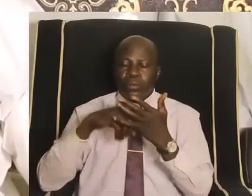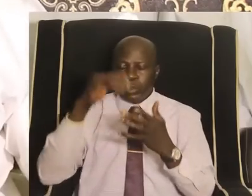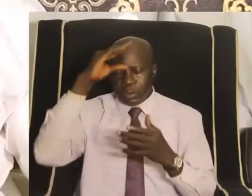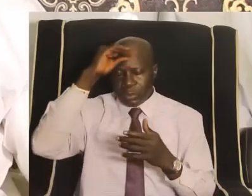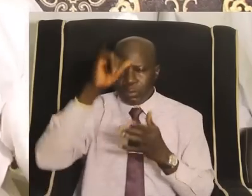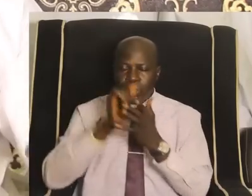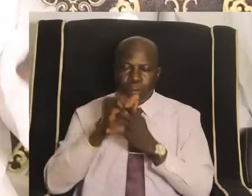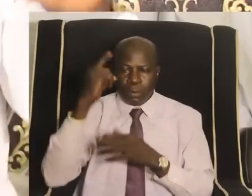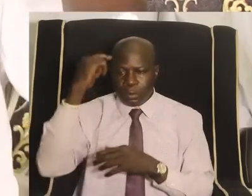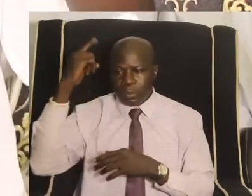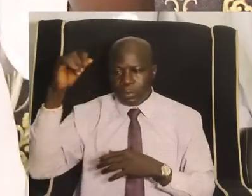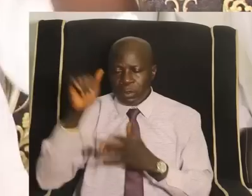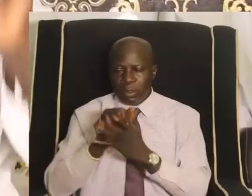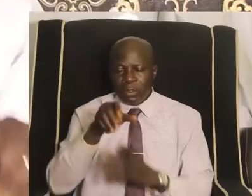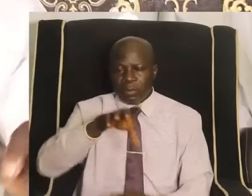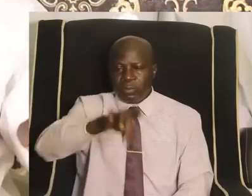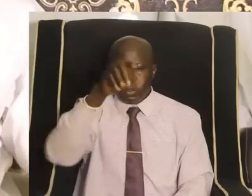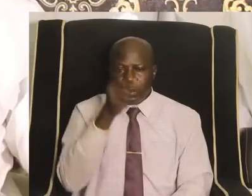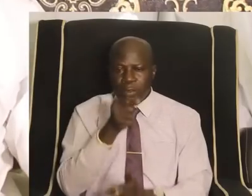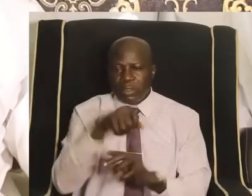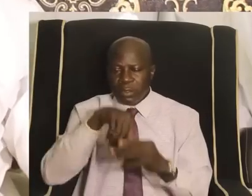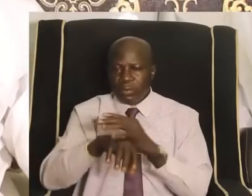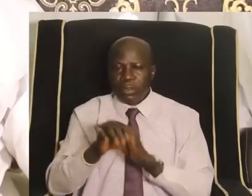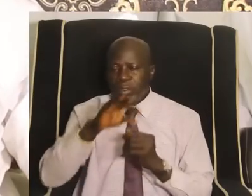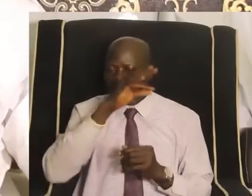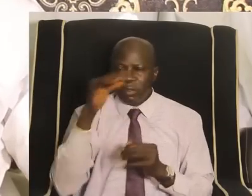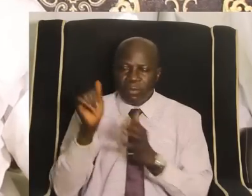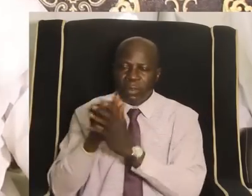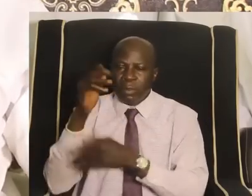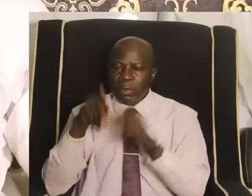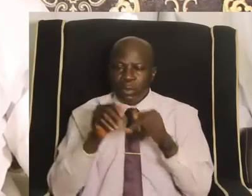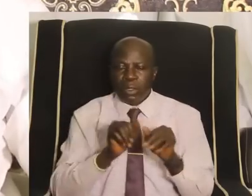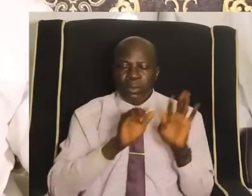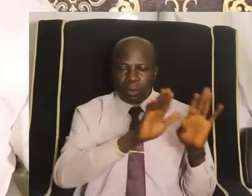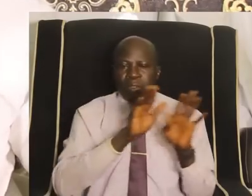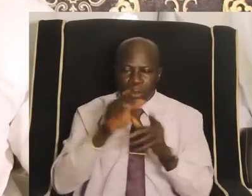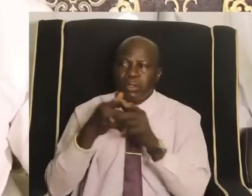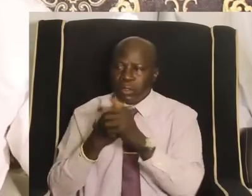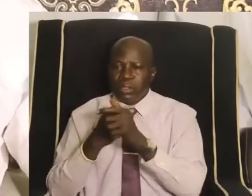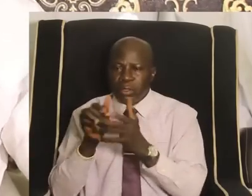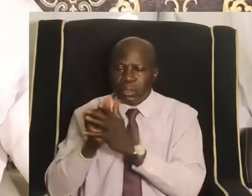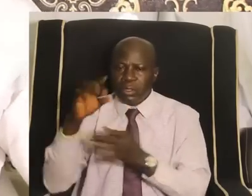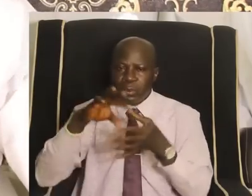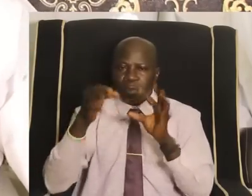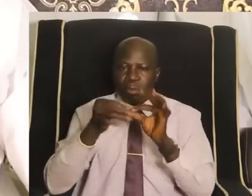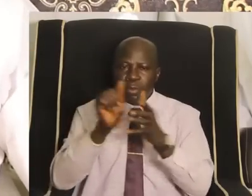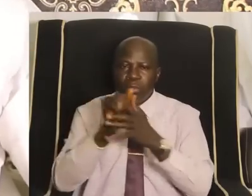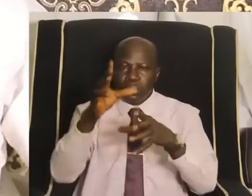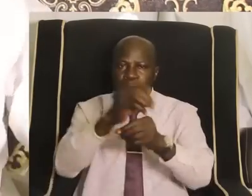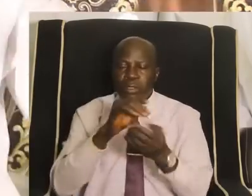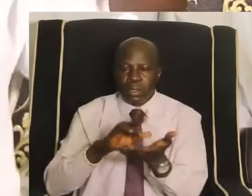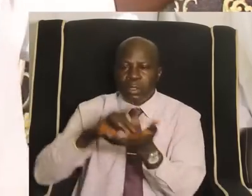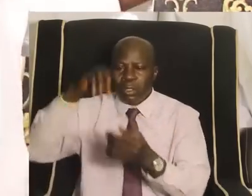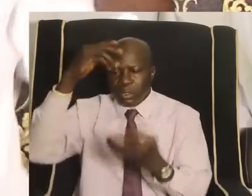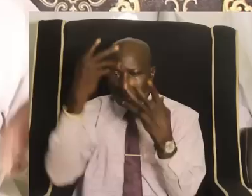In the name of Jesus, and the confession of your mouth, that door of mercy that will take you to a greater glory.